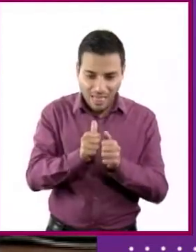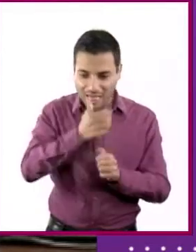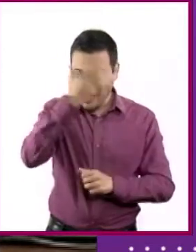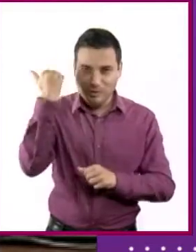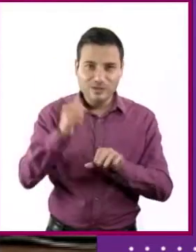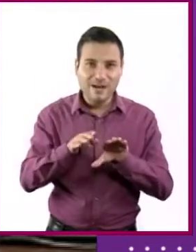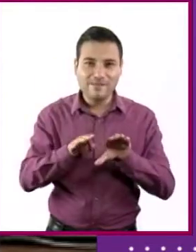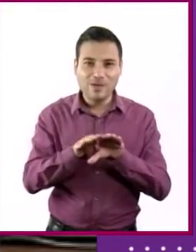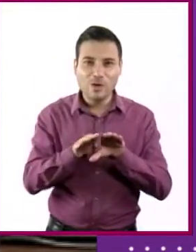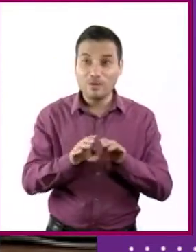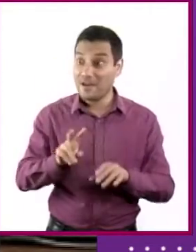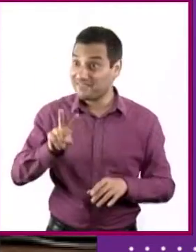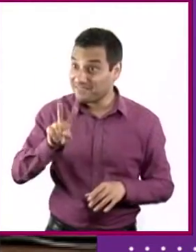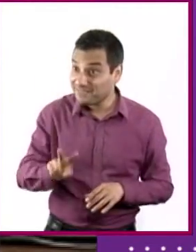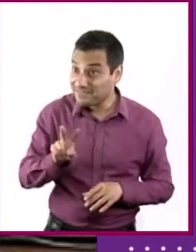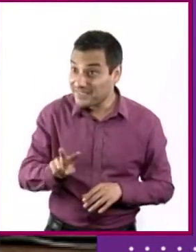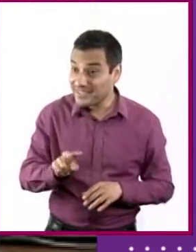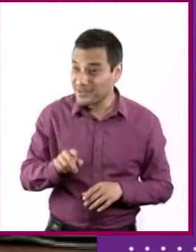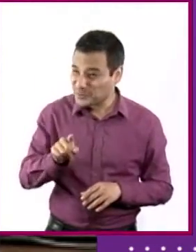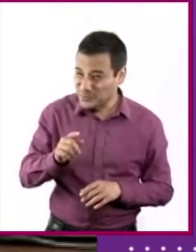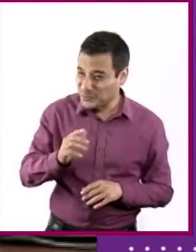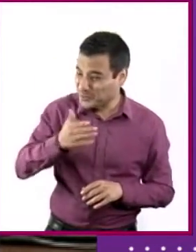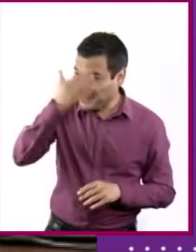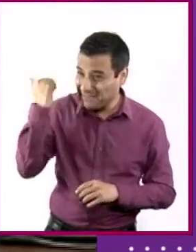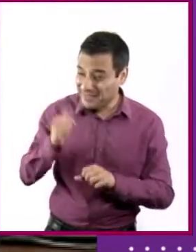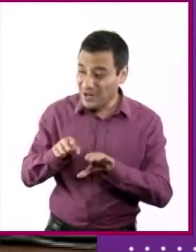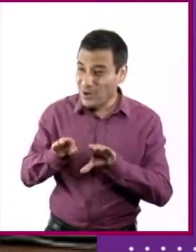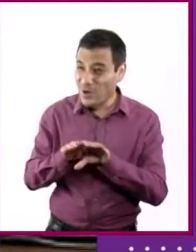Is that true, Antonio? Couldn't you text?